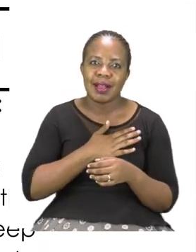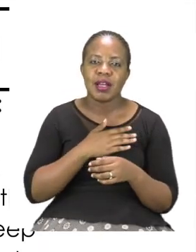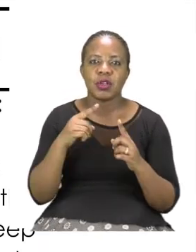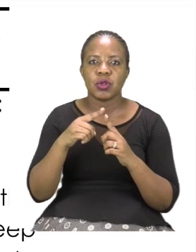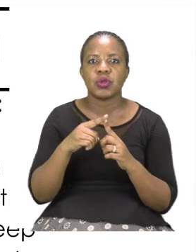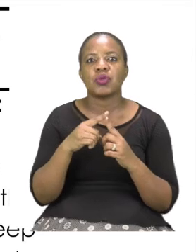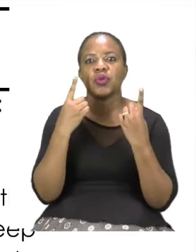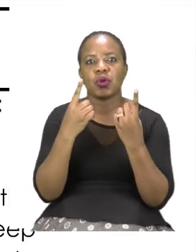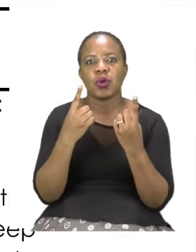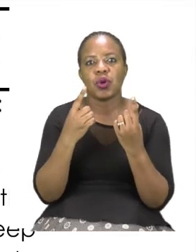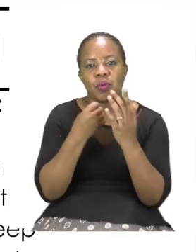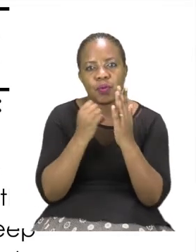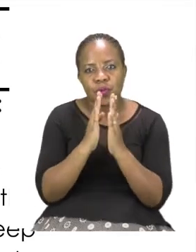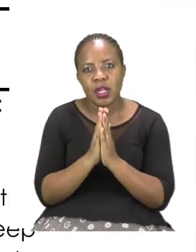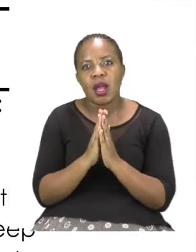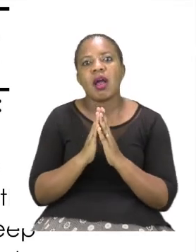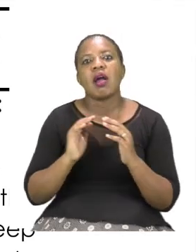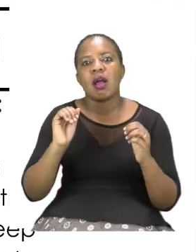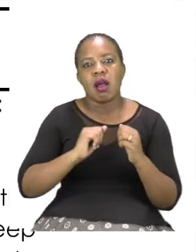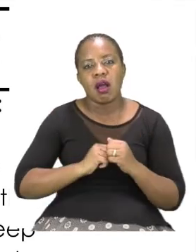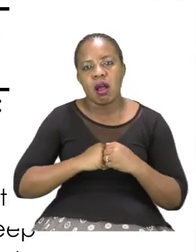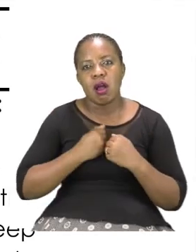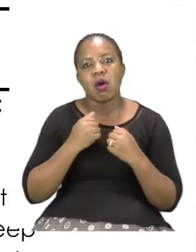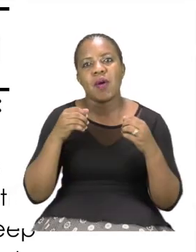we start our schoolwork in